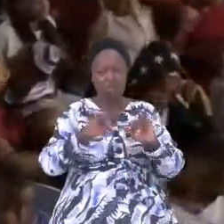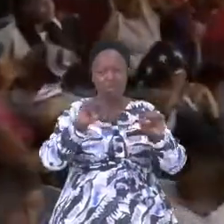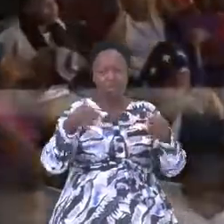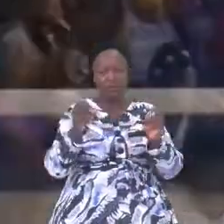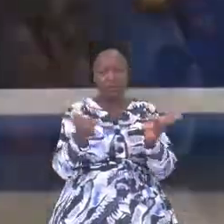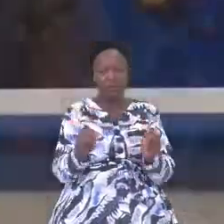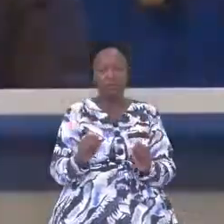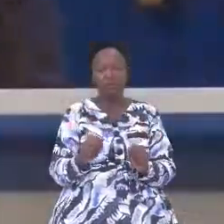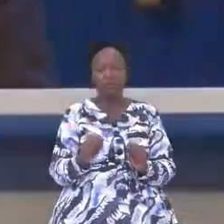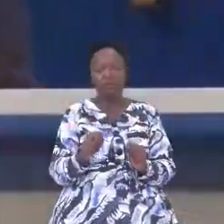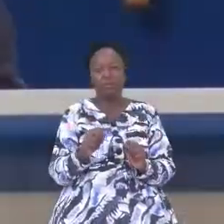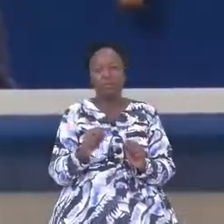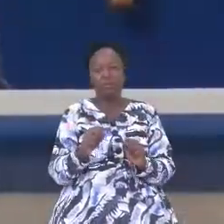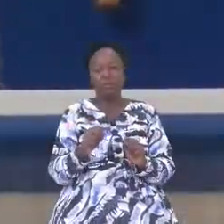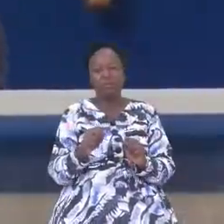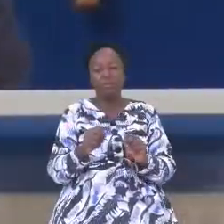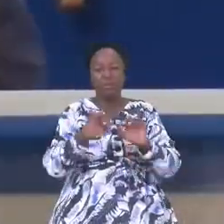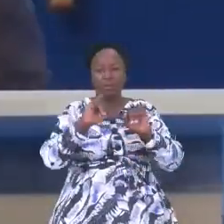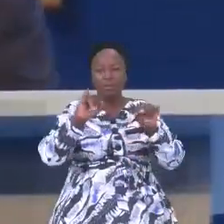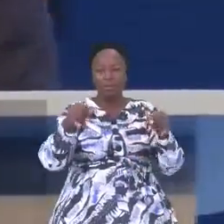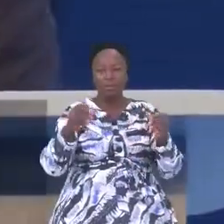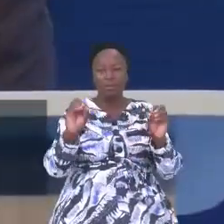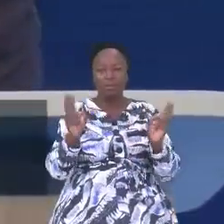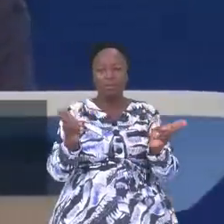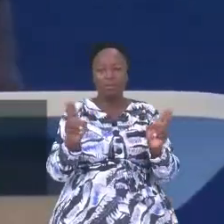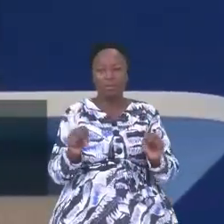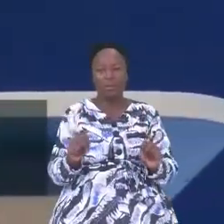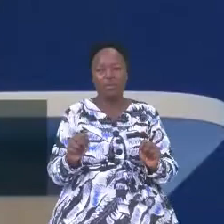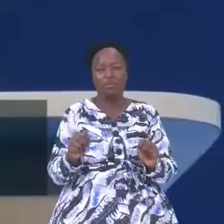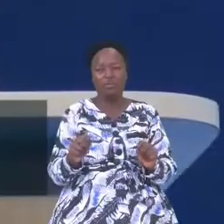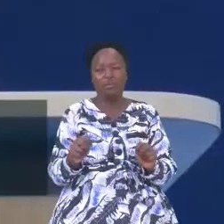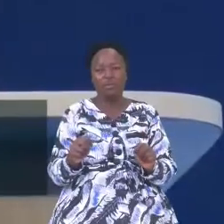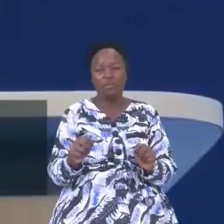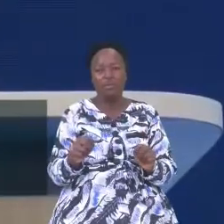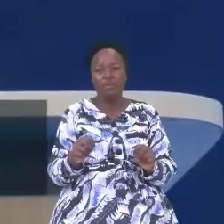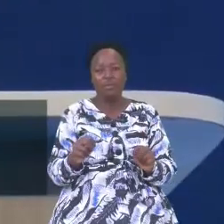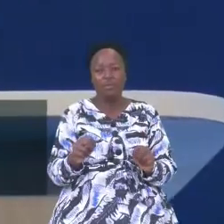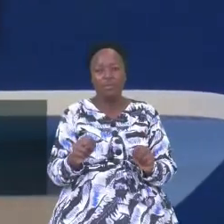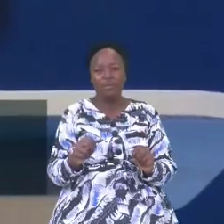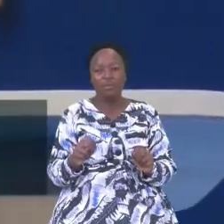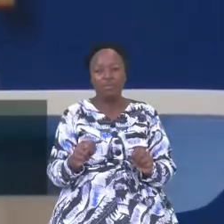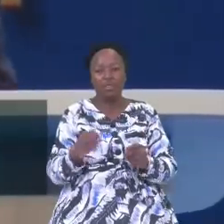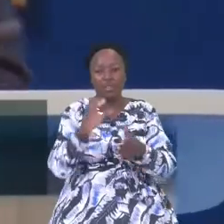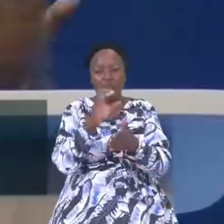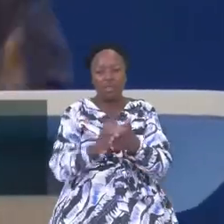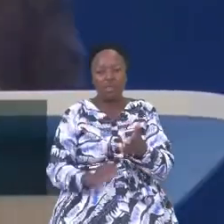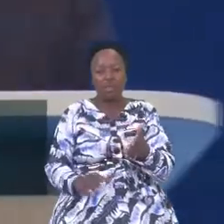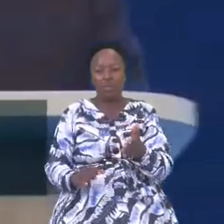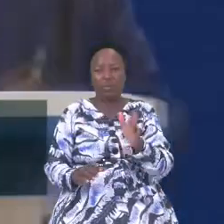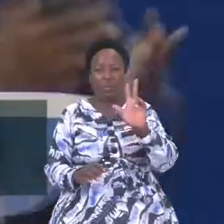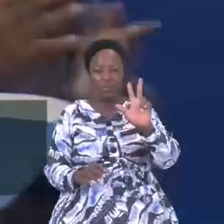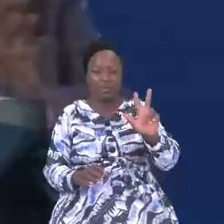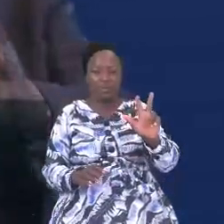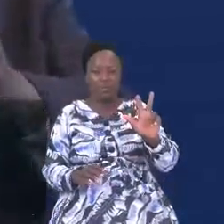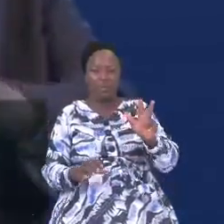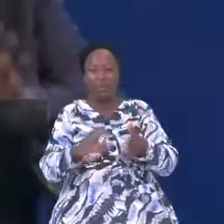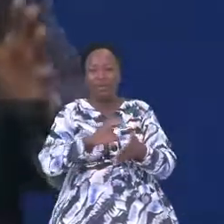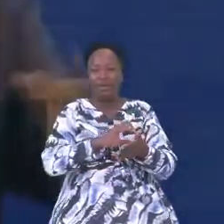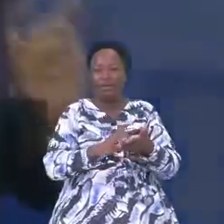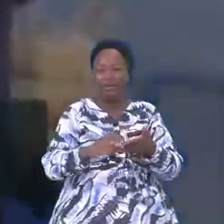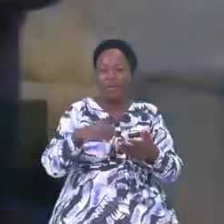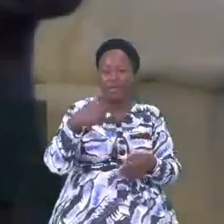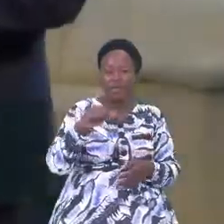3. And we're reading there from verse 14. John 3. And